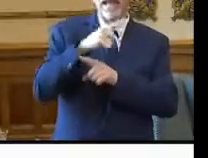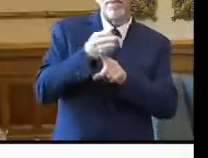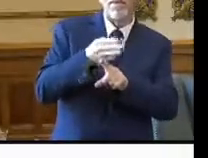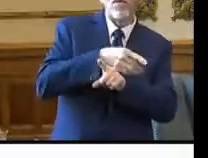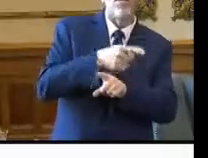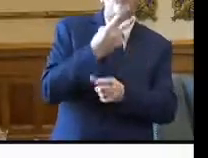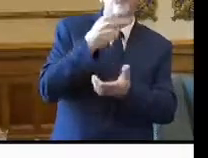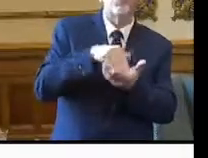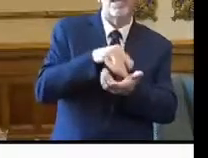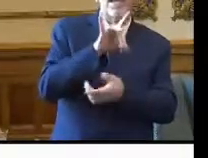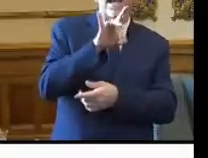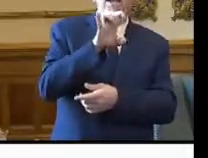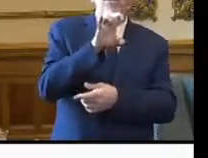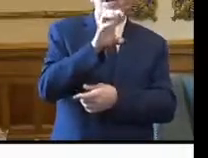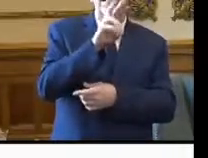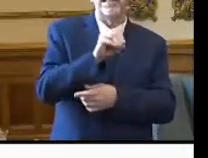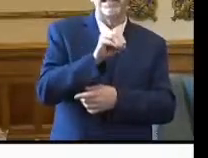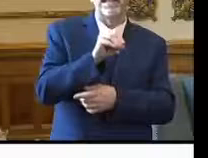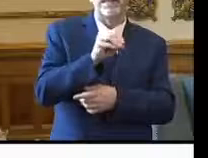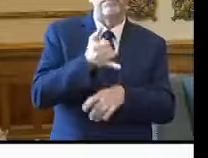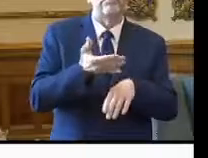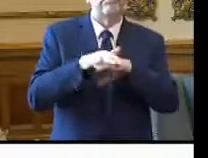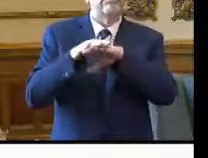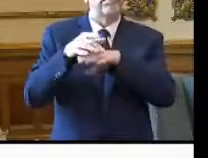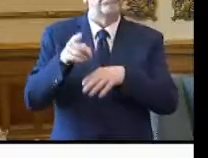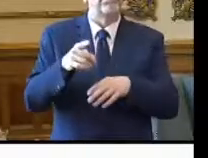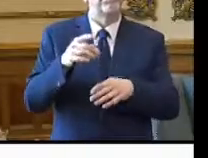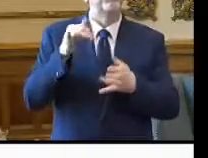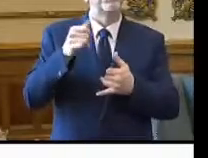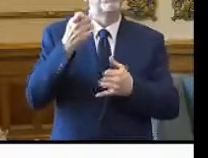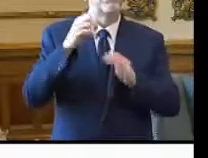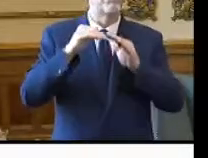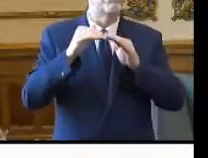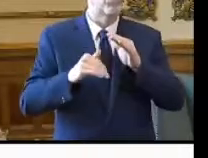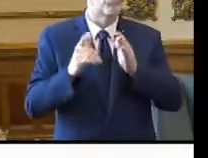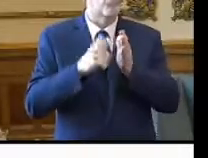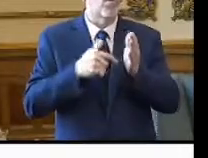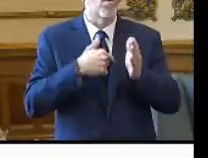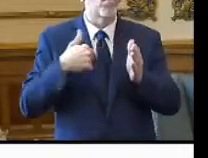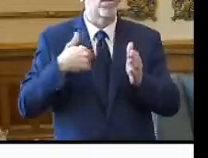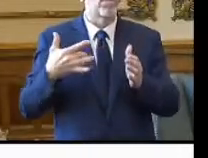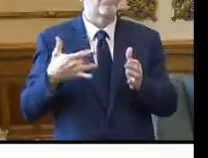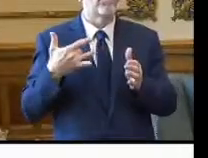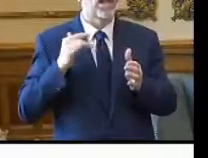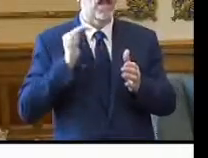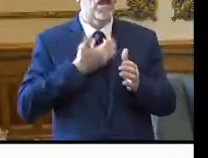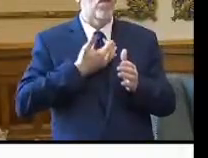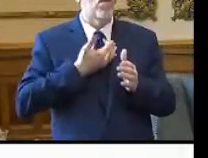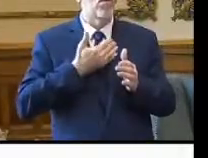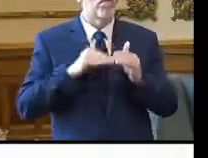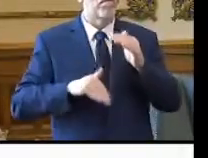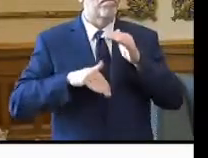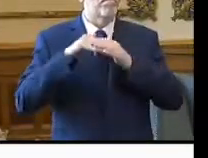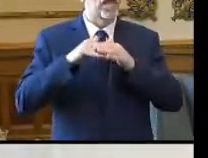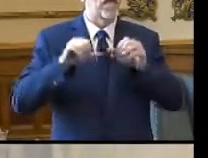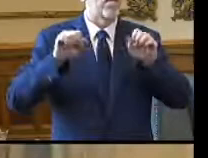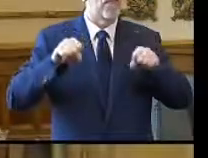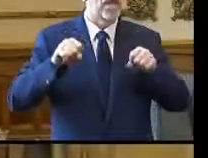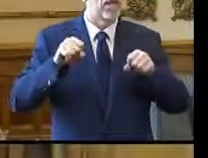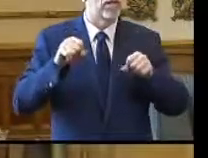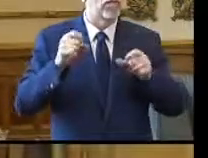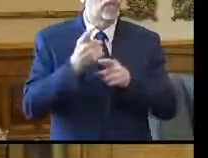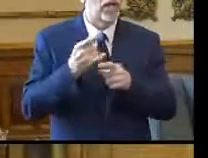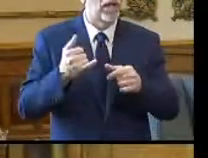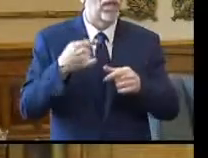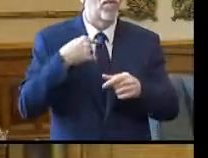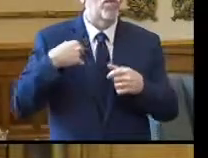been 2,860. This is just a little bit below what we deem our maximum capacity to be right now, which